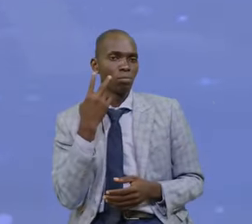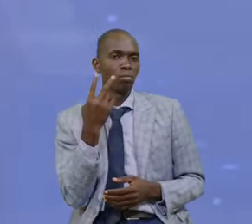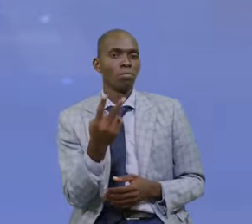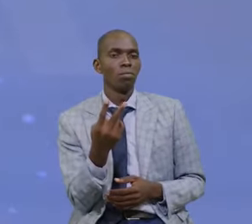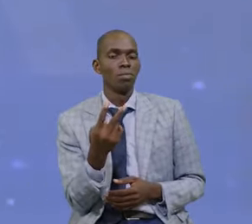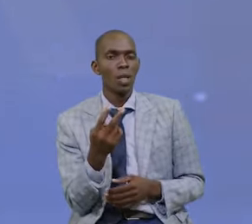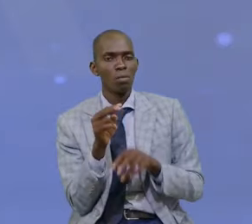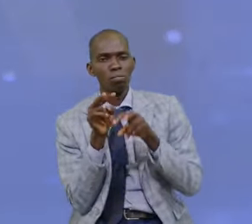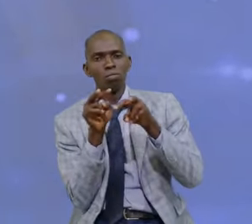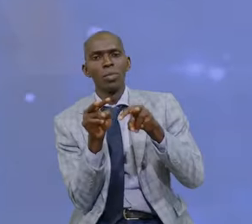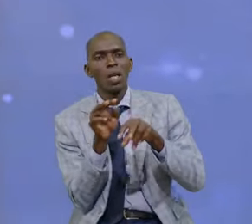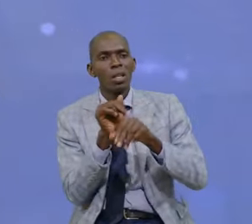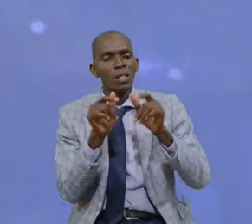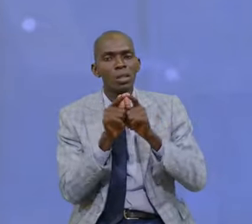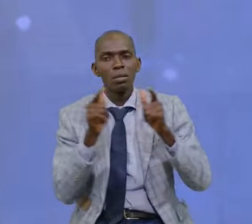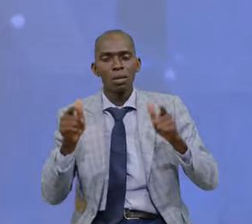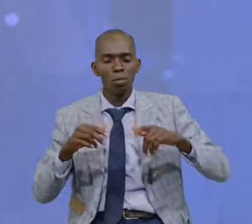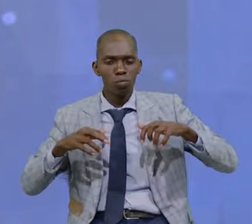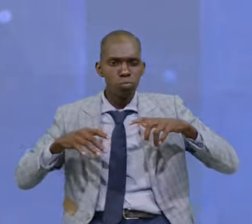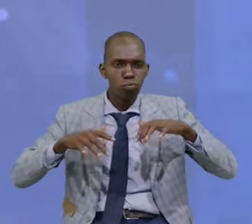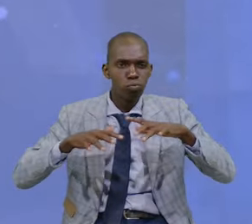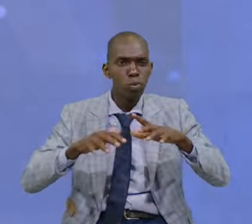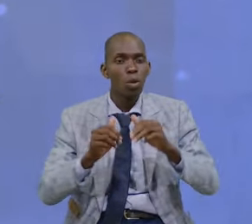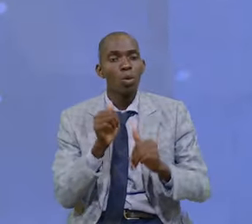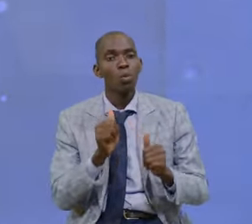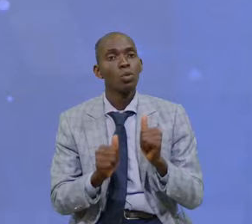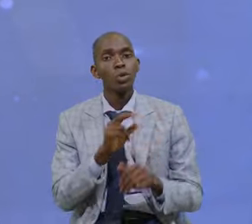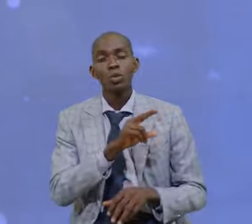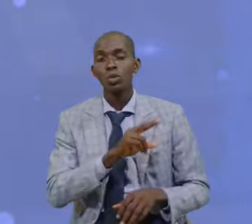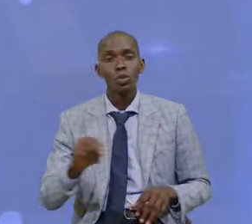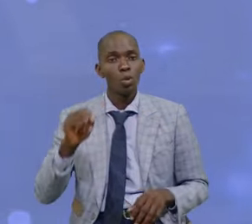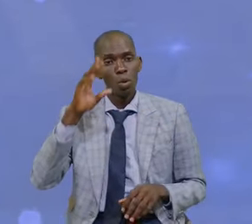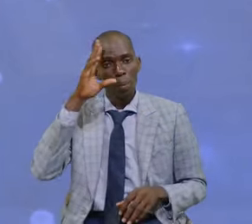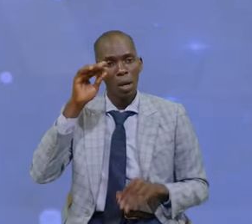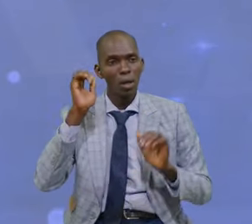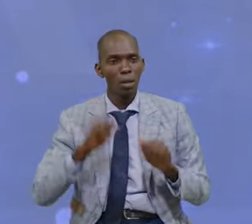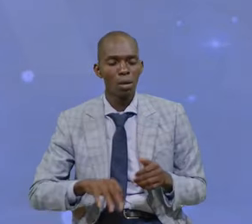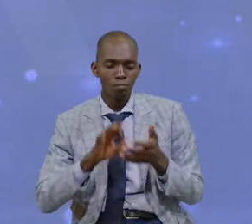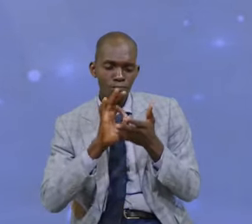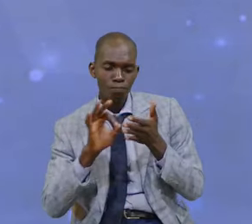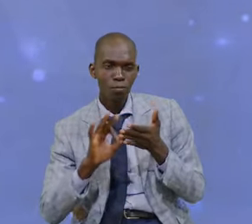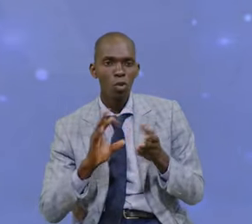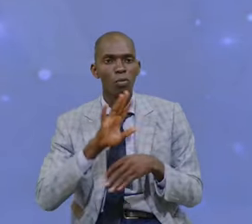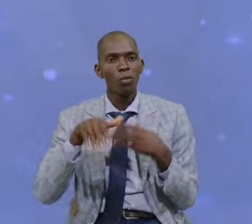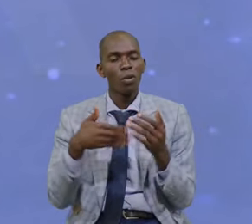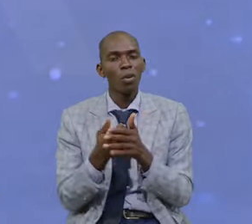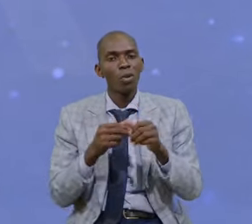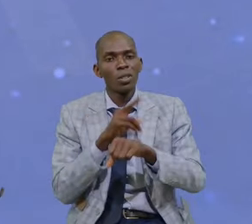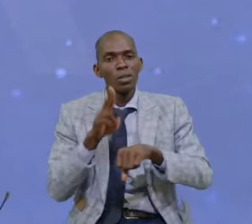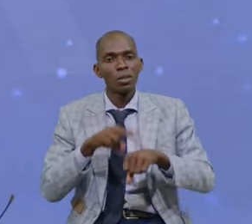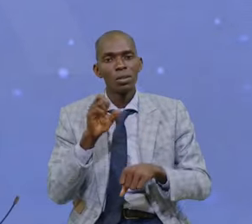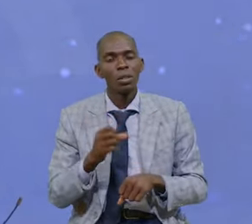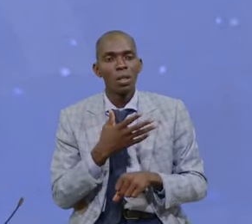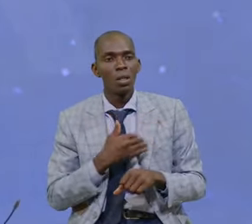a great multitude, which no man could number, of all nations, and kindreds,